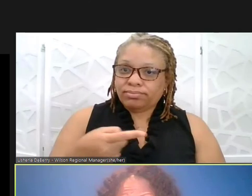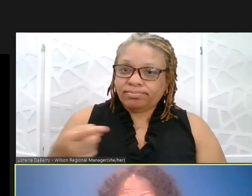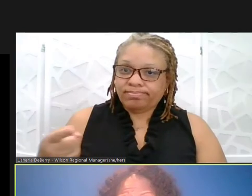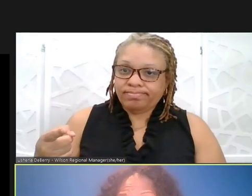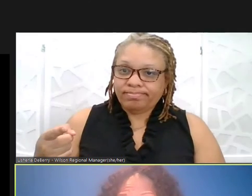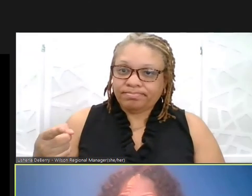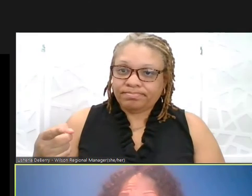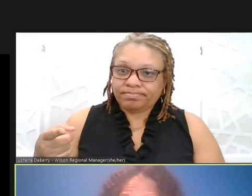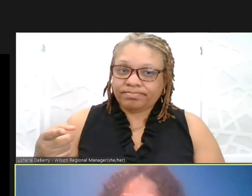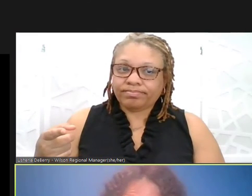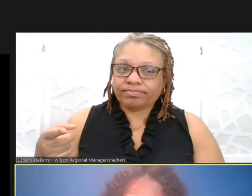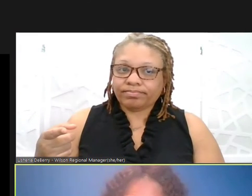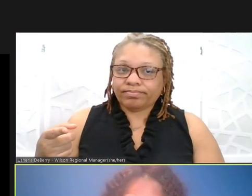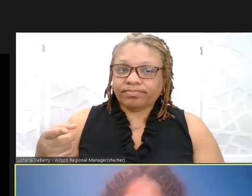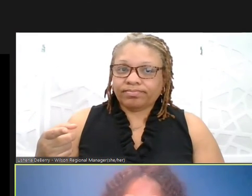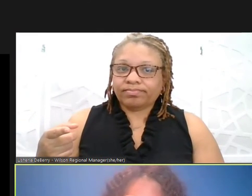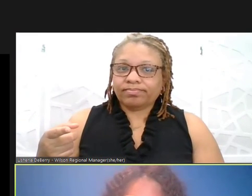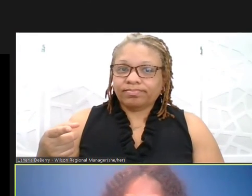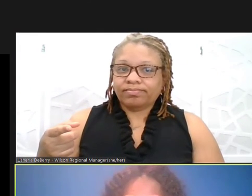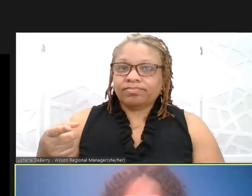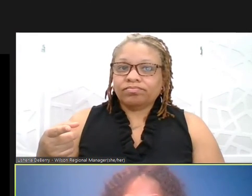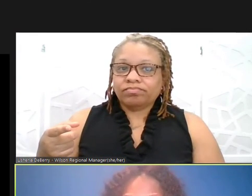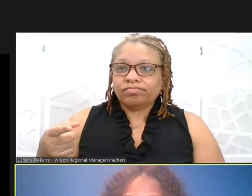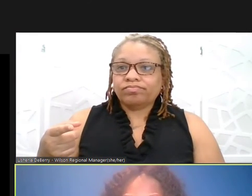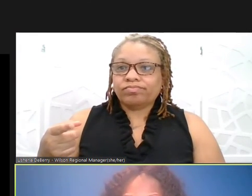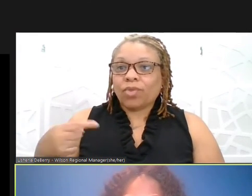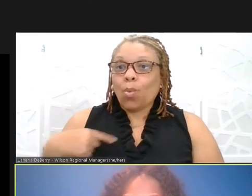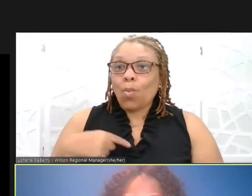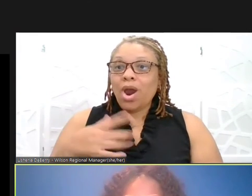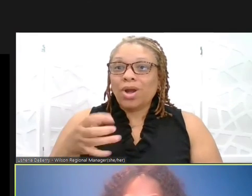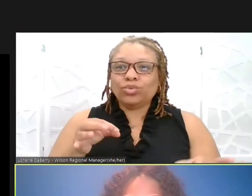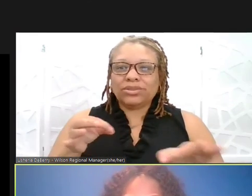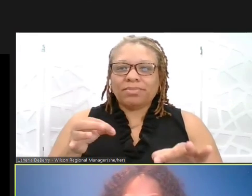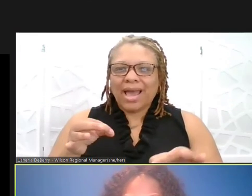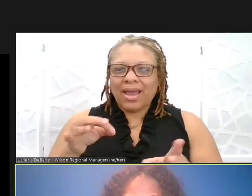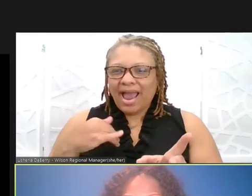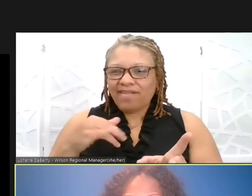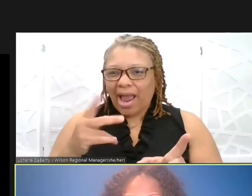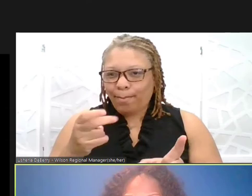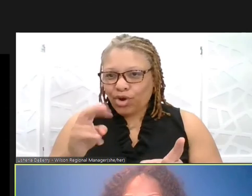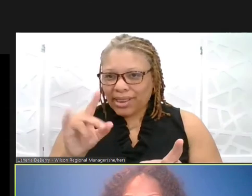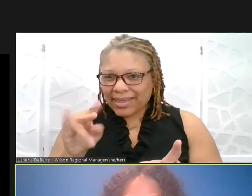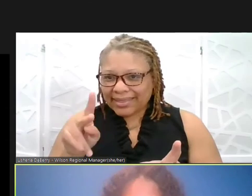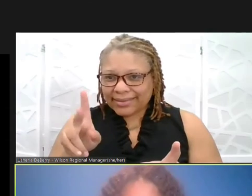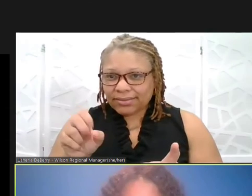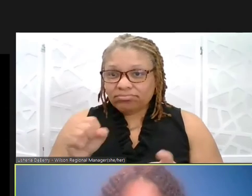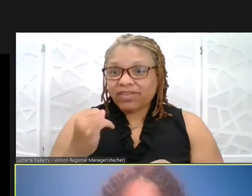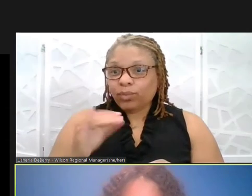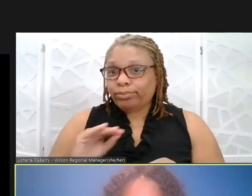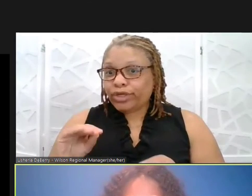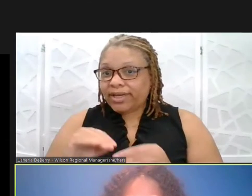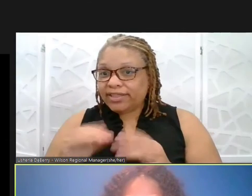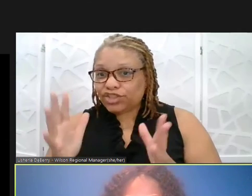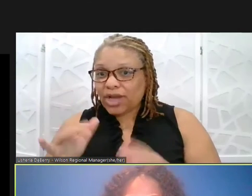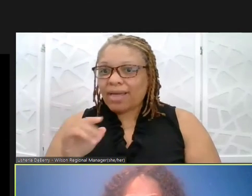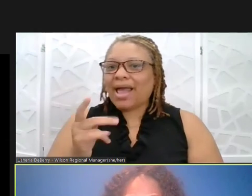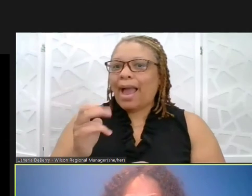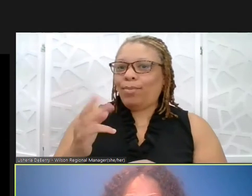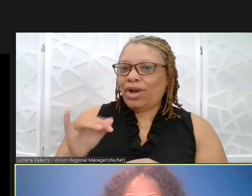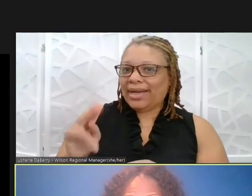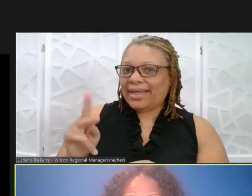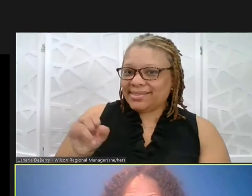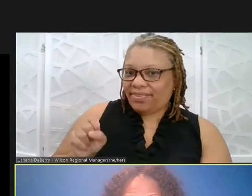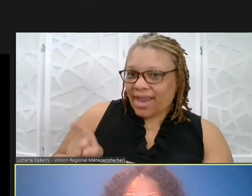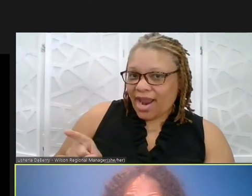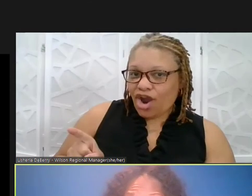individual, because they are including all that information that they see on the actual slide.